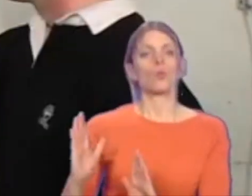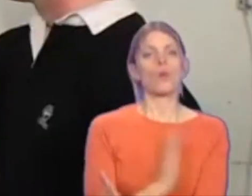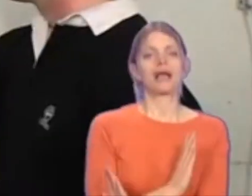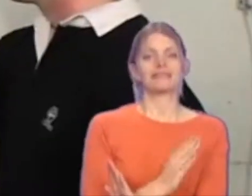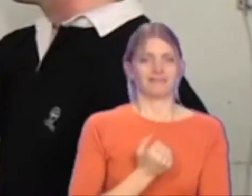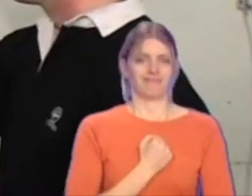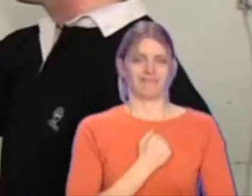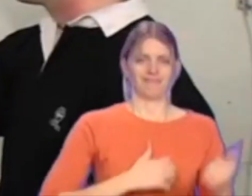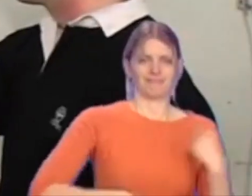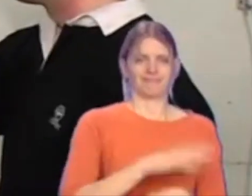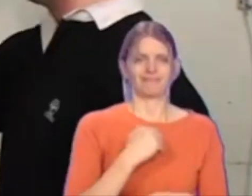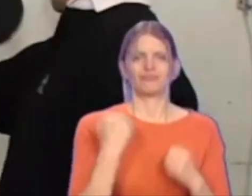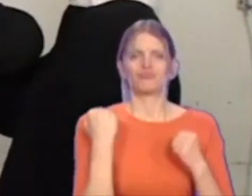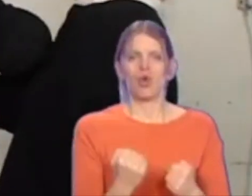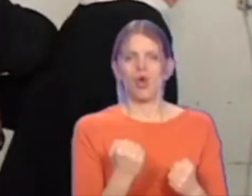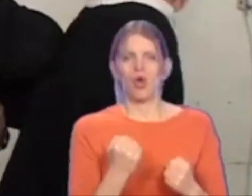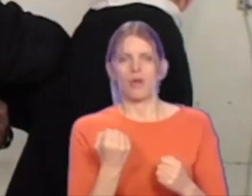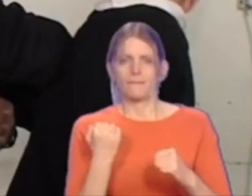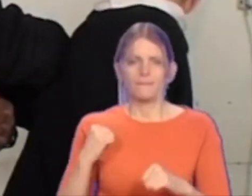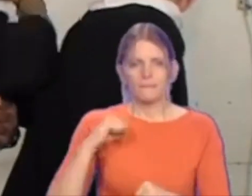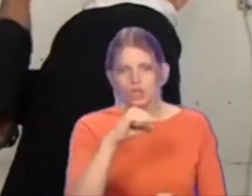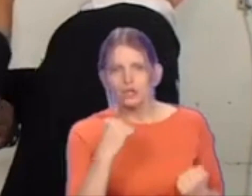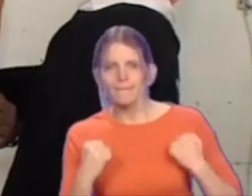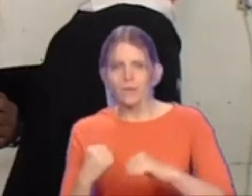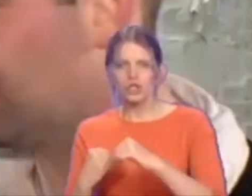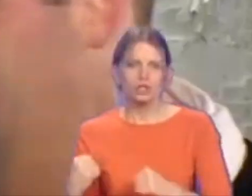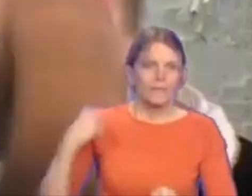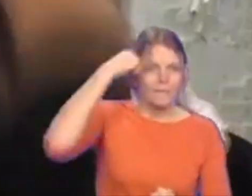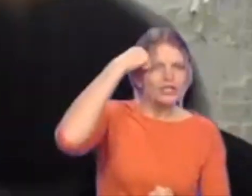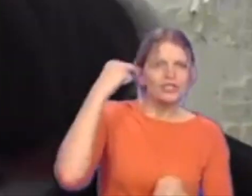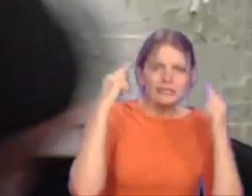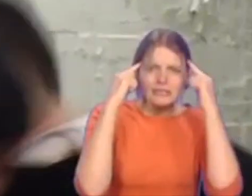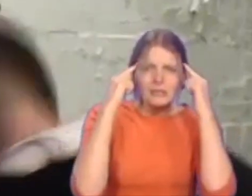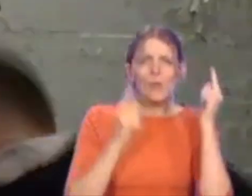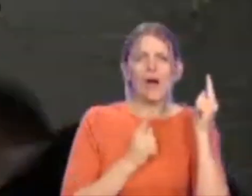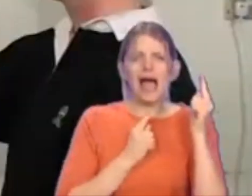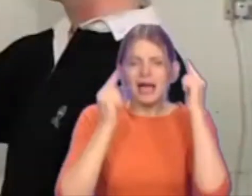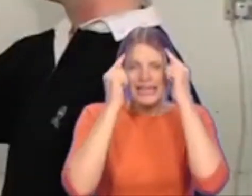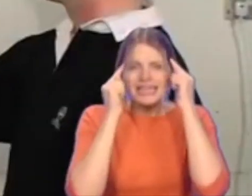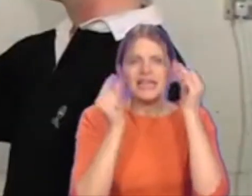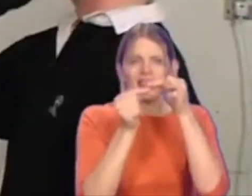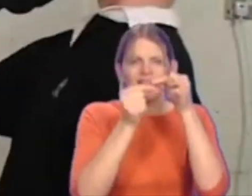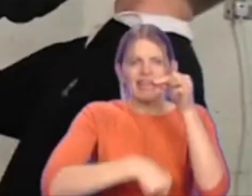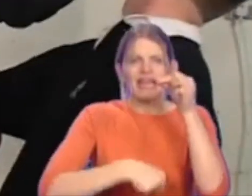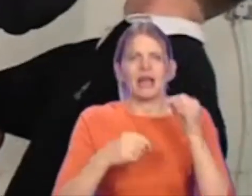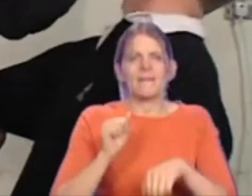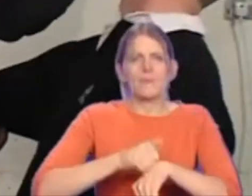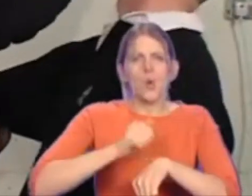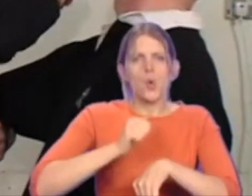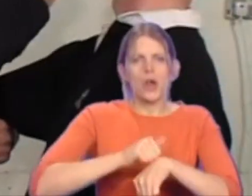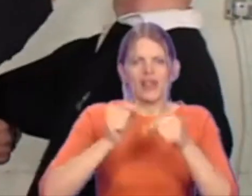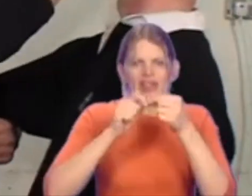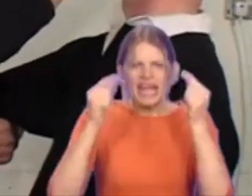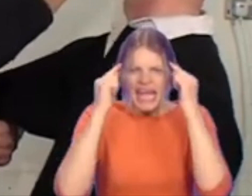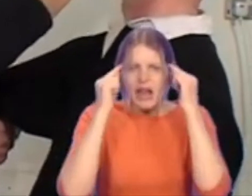In the West, far more likely to be using punch techniques into the temple, into the thinnest bit of bone in the skull. Or we're striking elbow techniques under